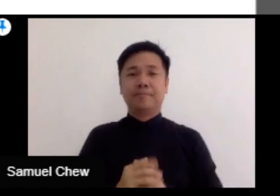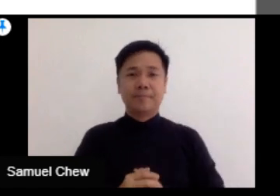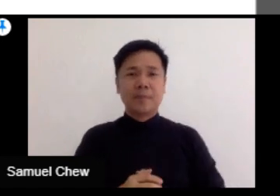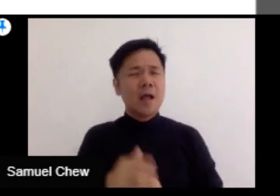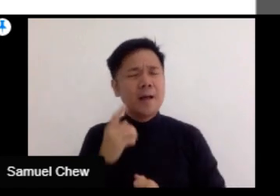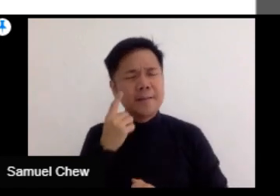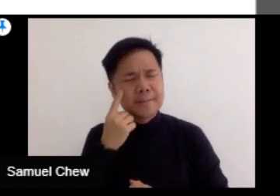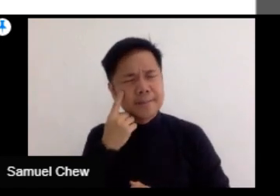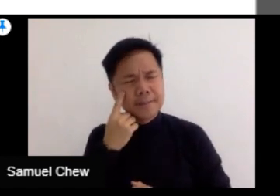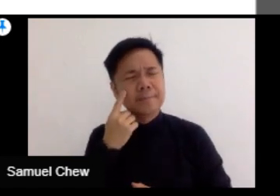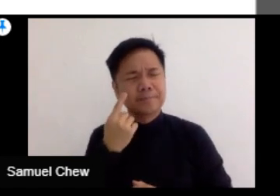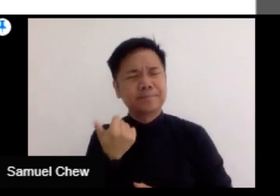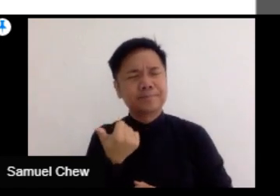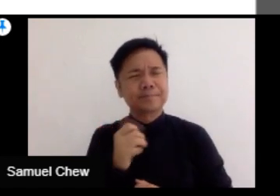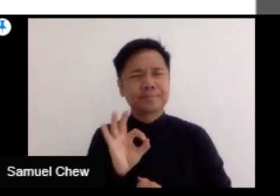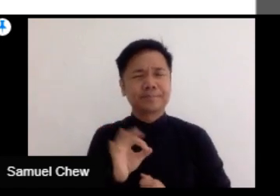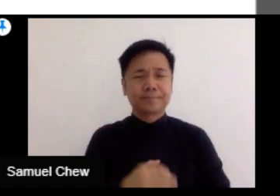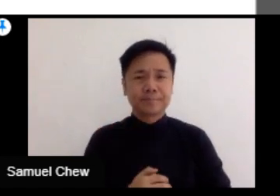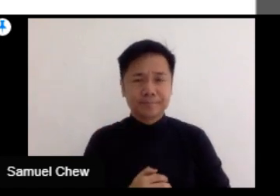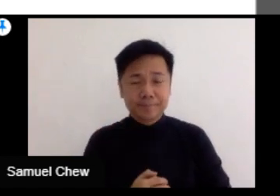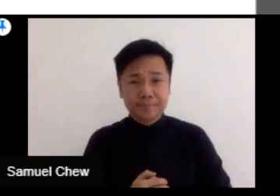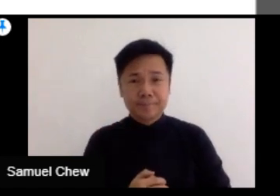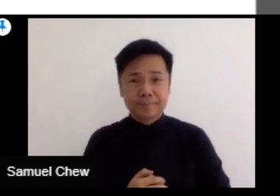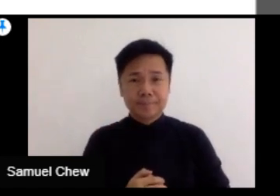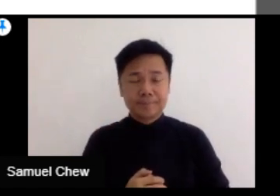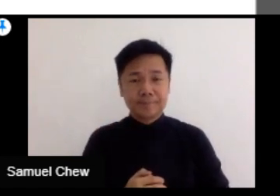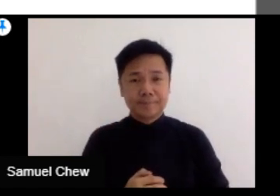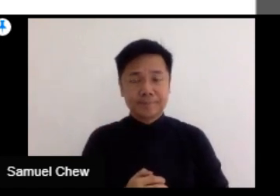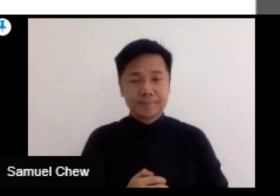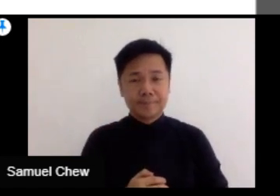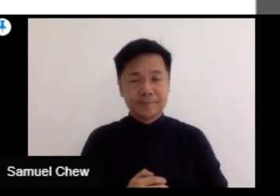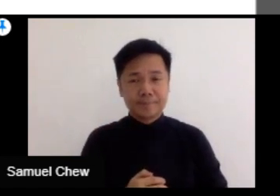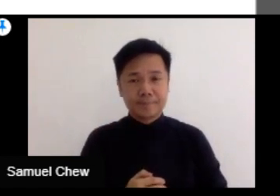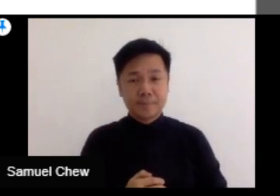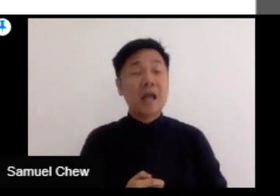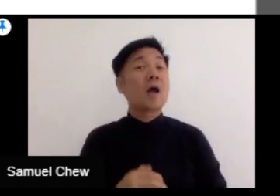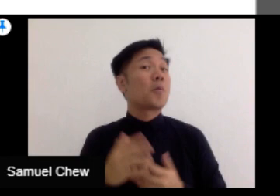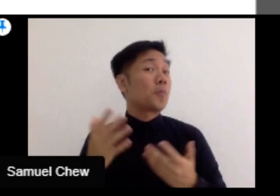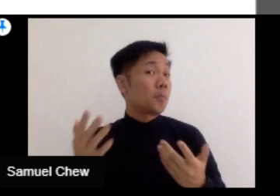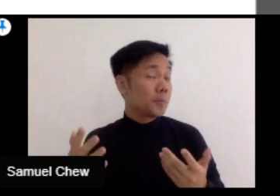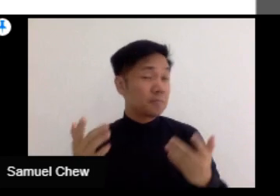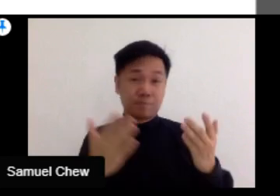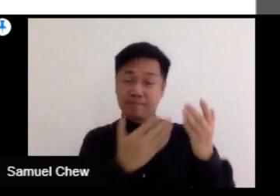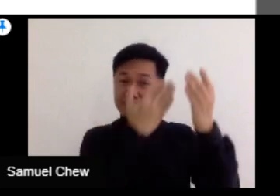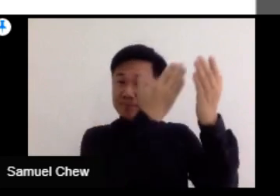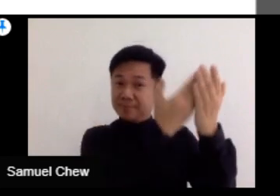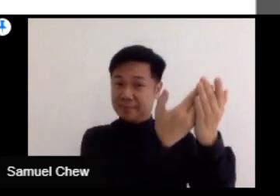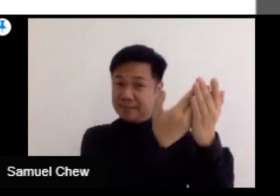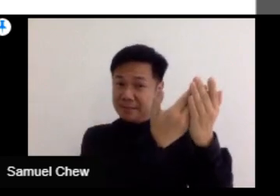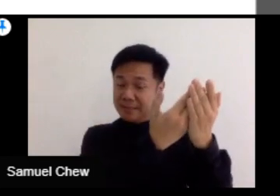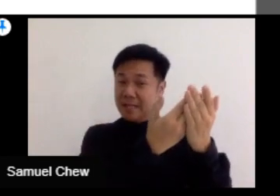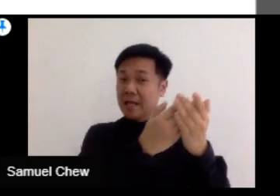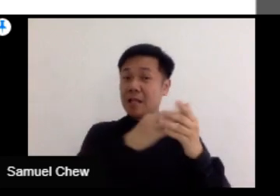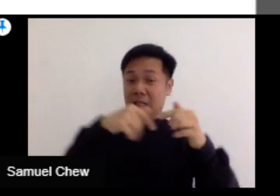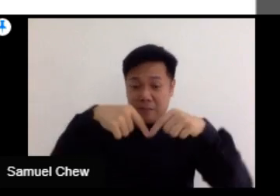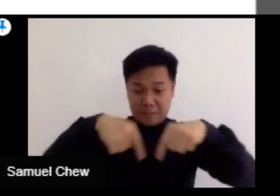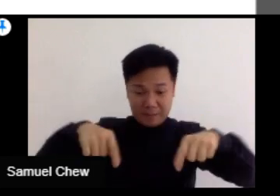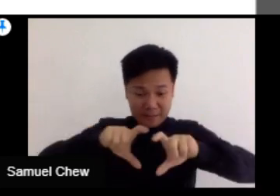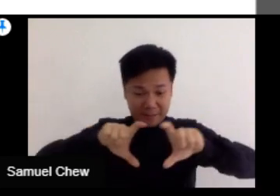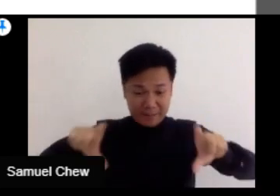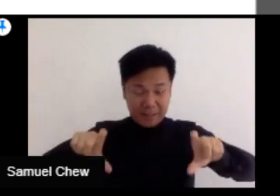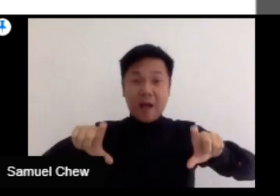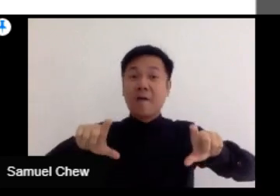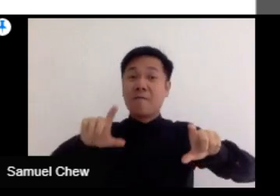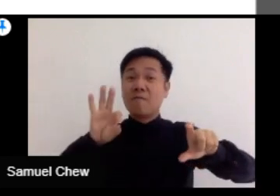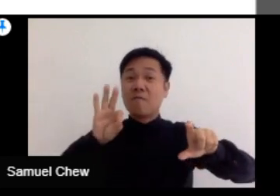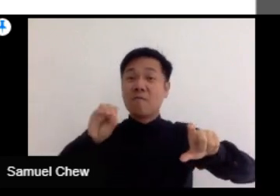that's very clear. So I think what I would suggest is we will say with appropriate footnotes inserted, because